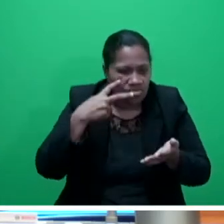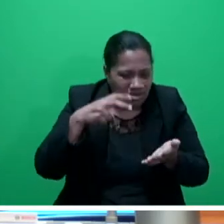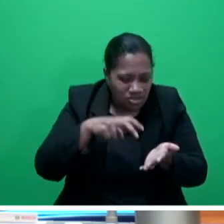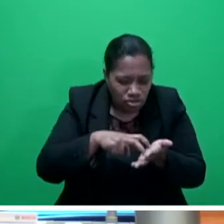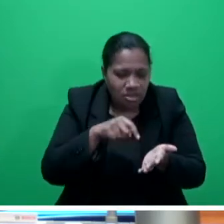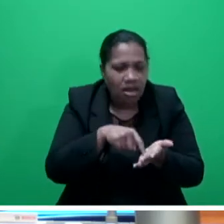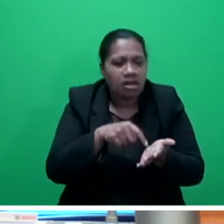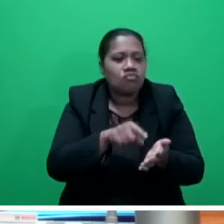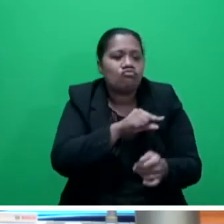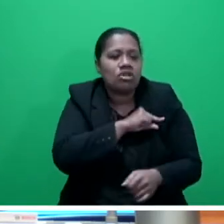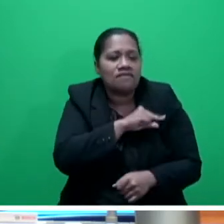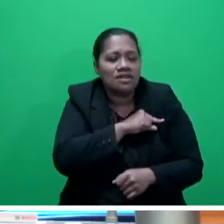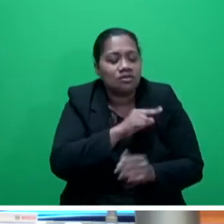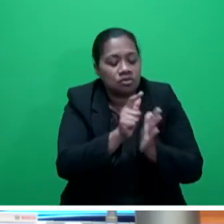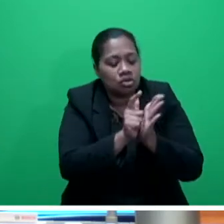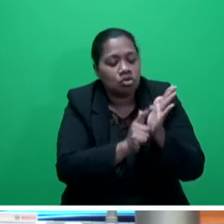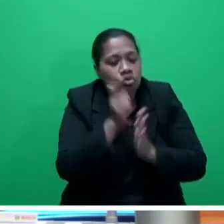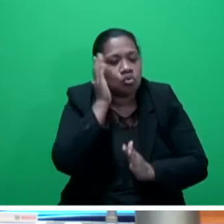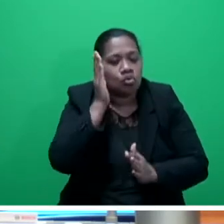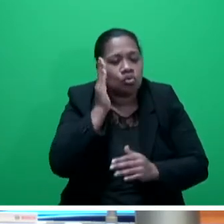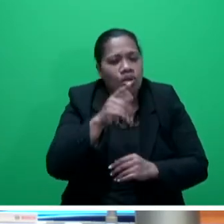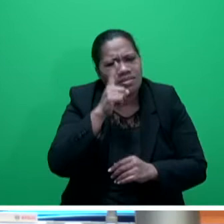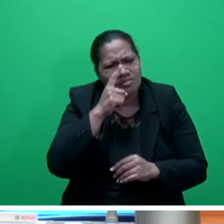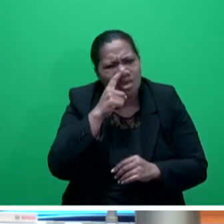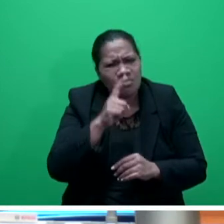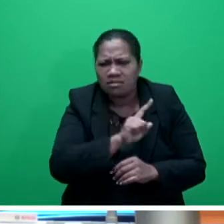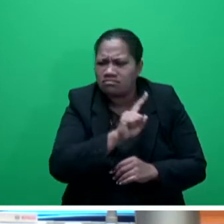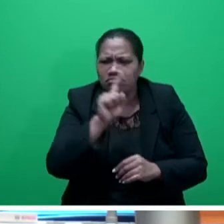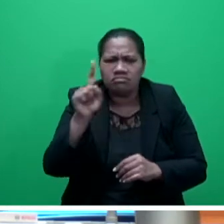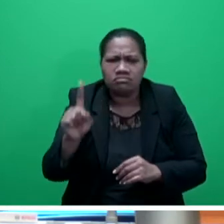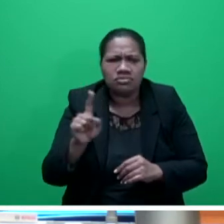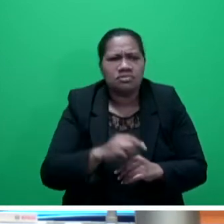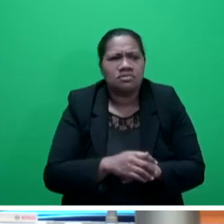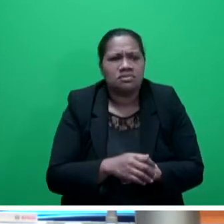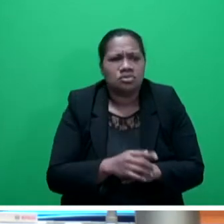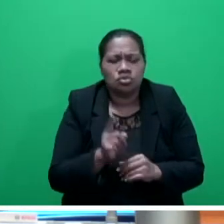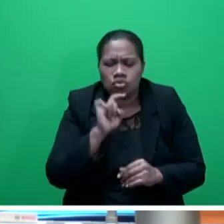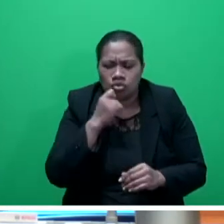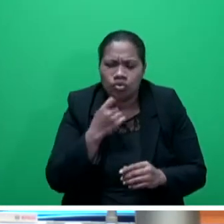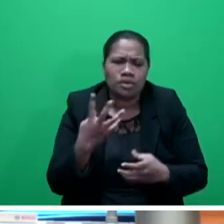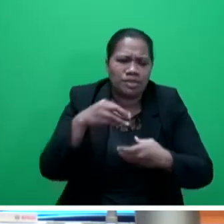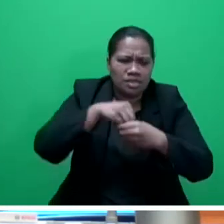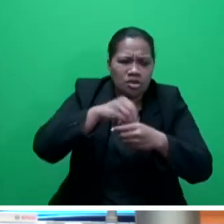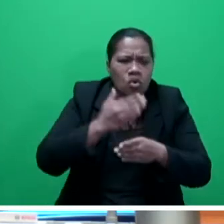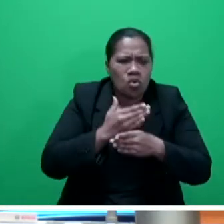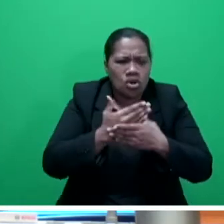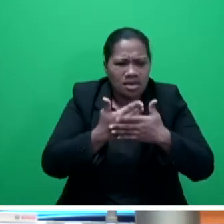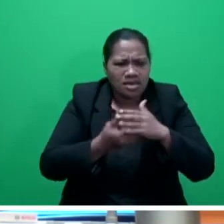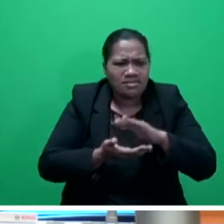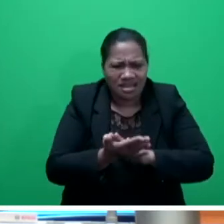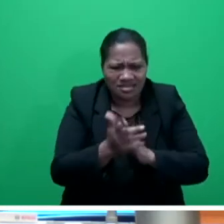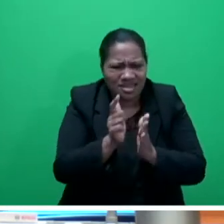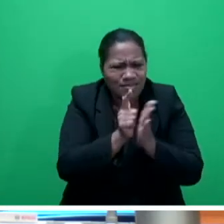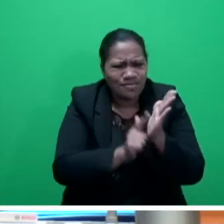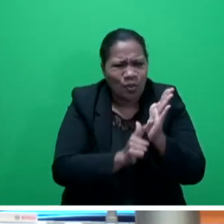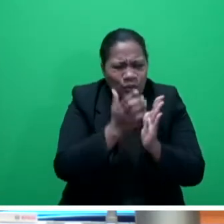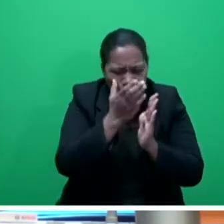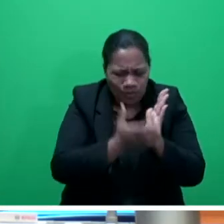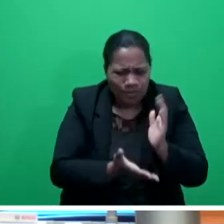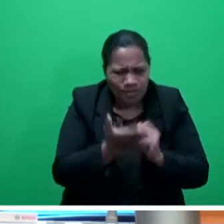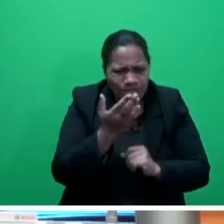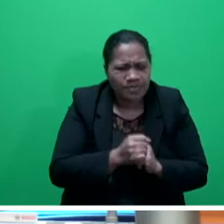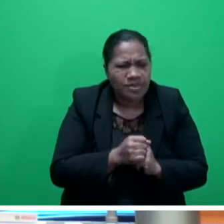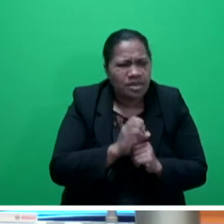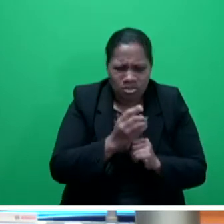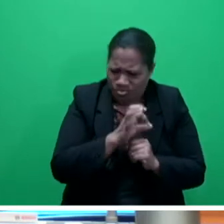qualifications of law schools and the people going to get admitted to the bar. That's what it's about. So please, don't mislead the public